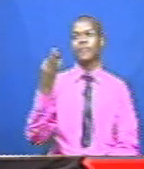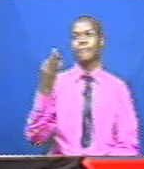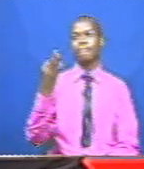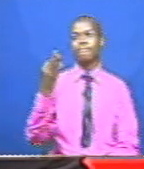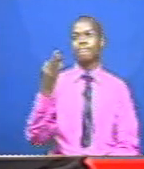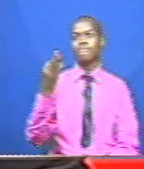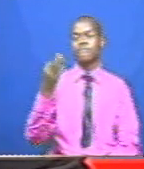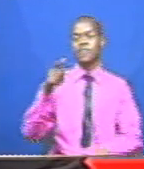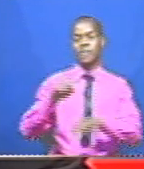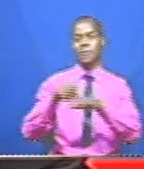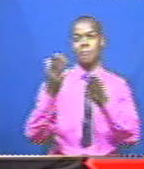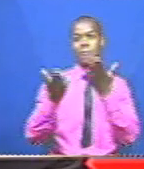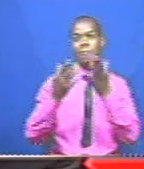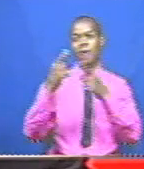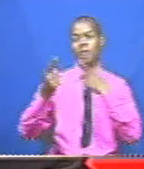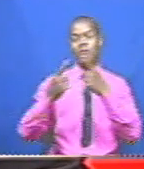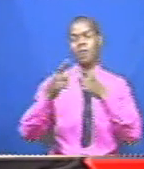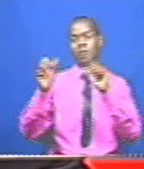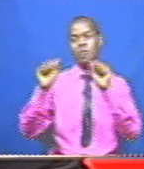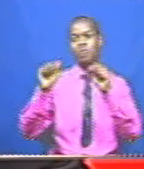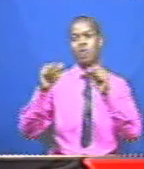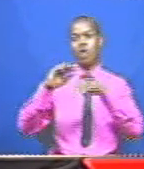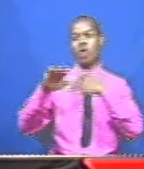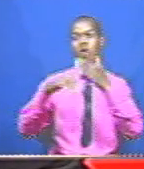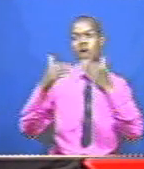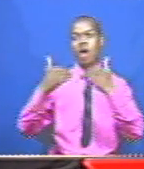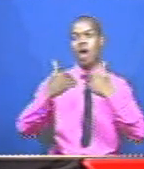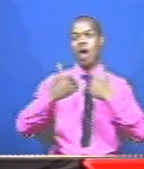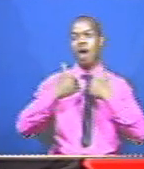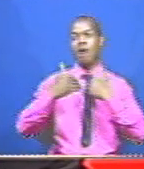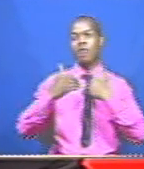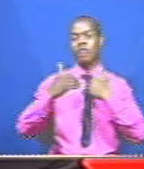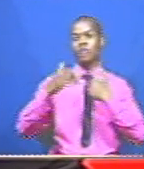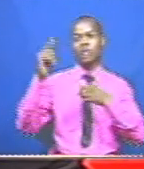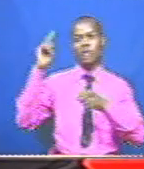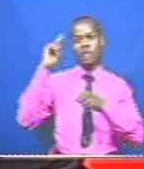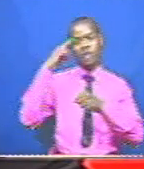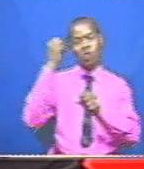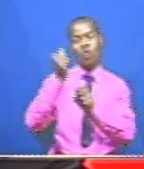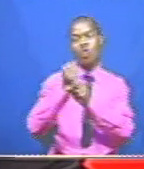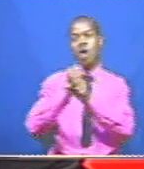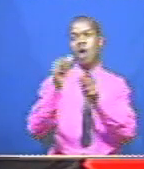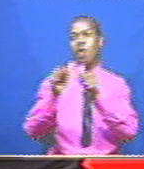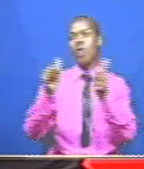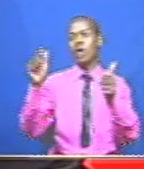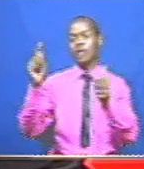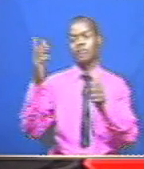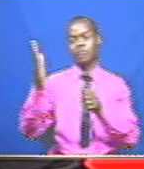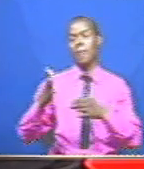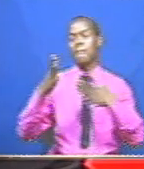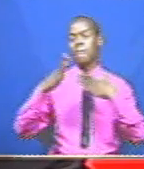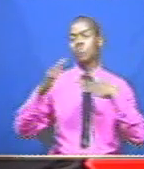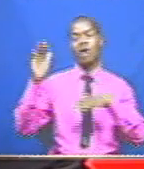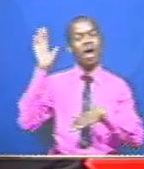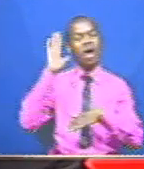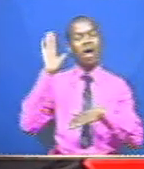a marathon, we would all have a bronze. So I think we did very well. I think the Kenyan people heard us.